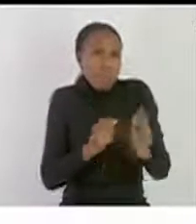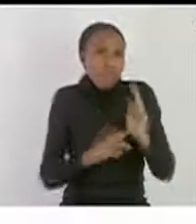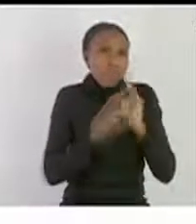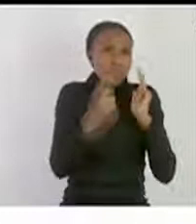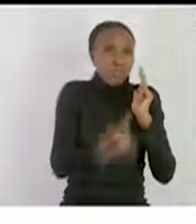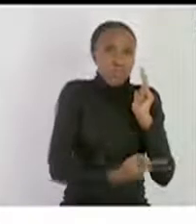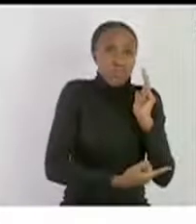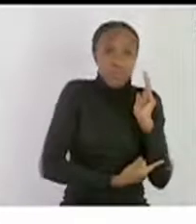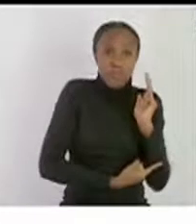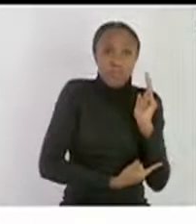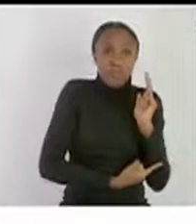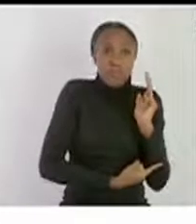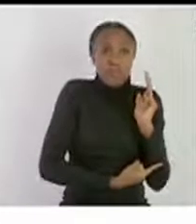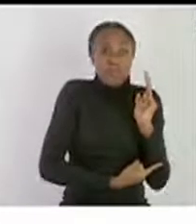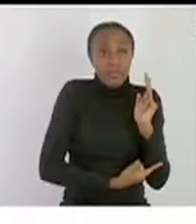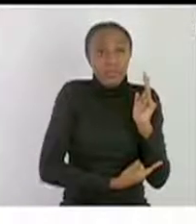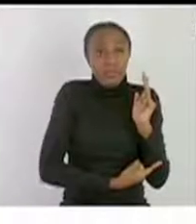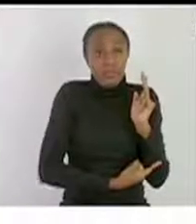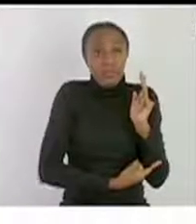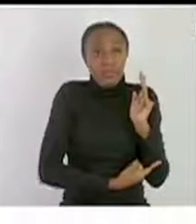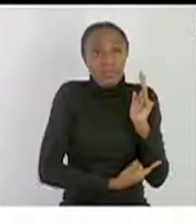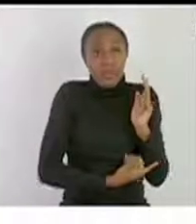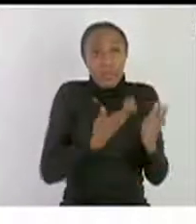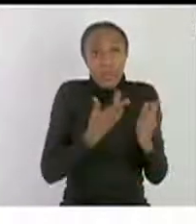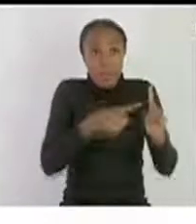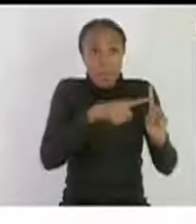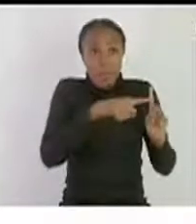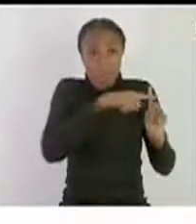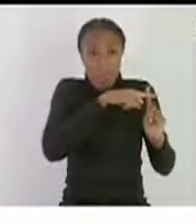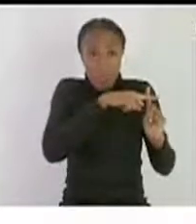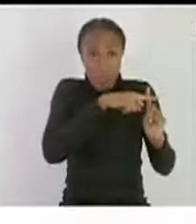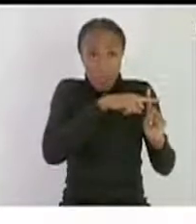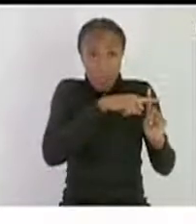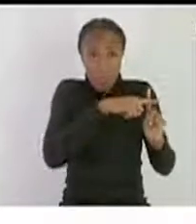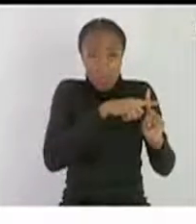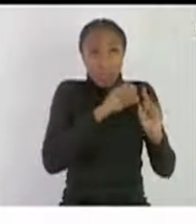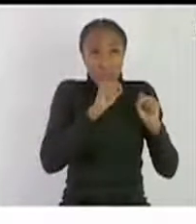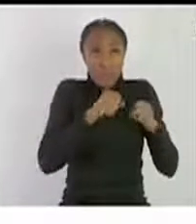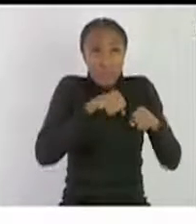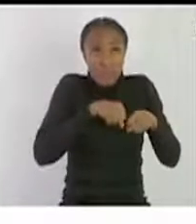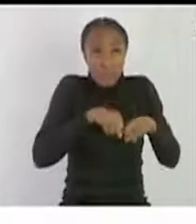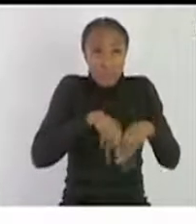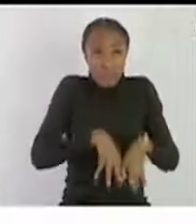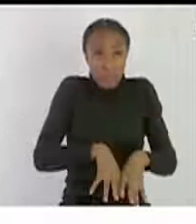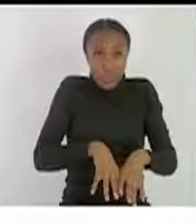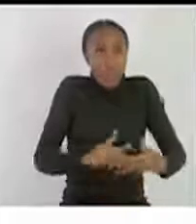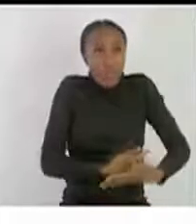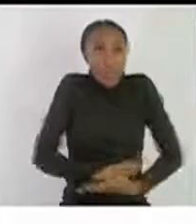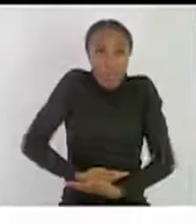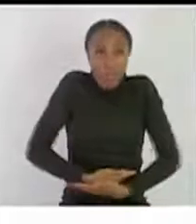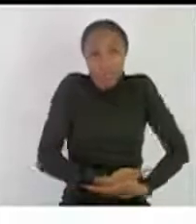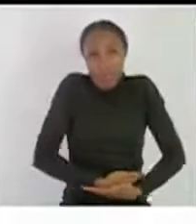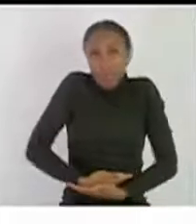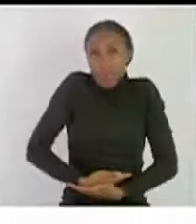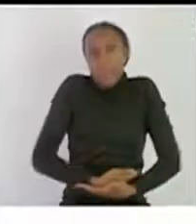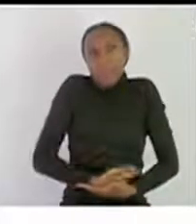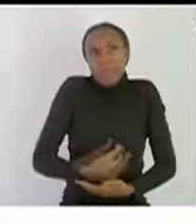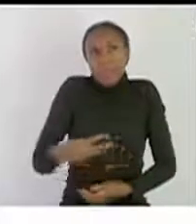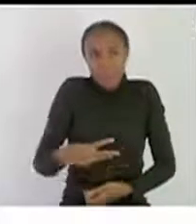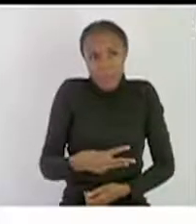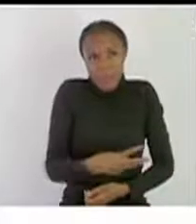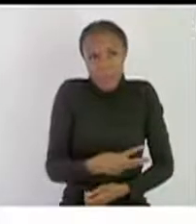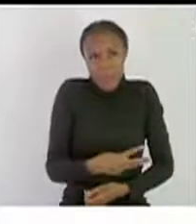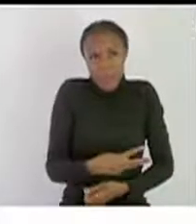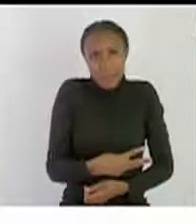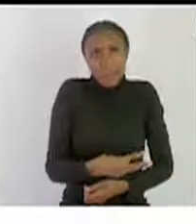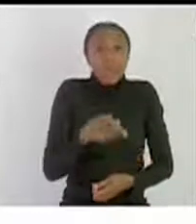example, a pregnant mother can pass on HIV from her to an unborn baby. And we can